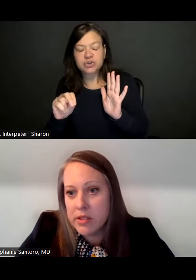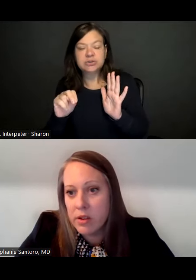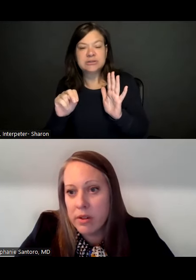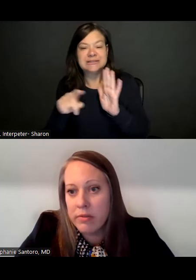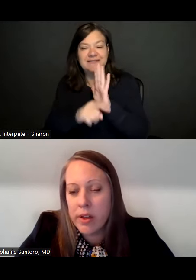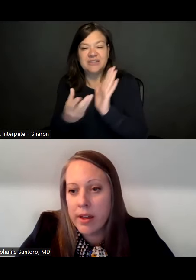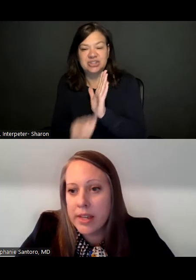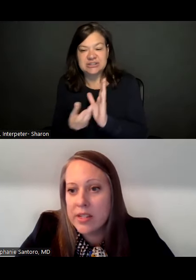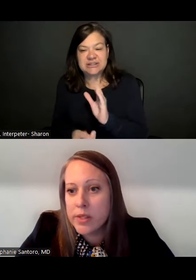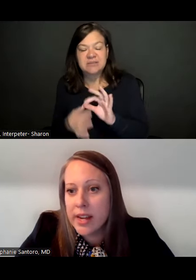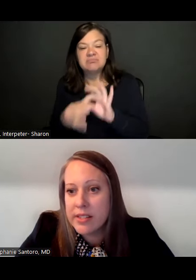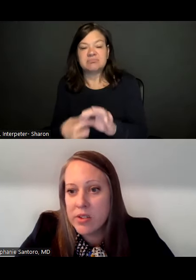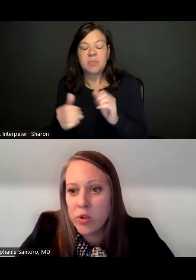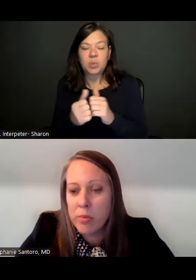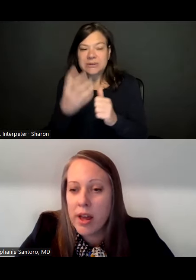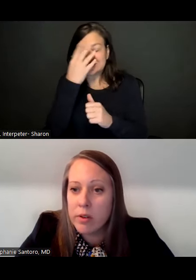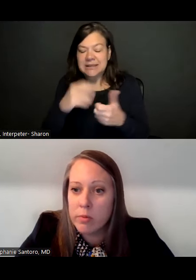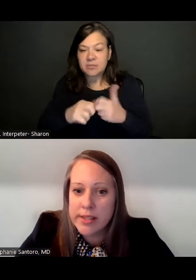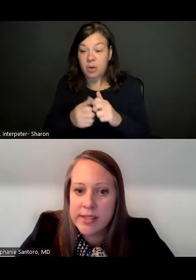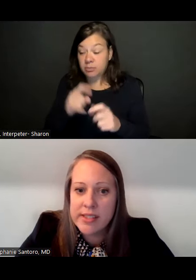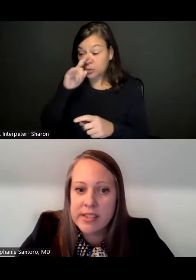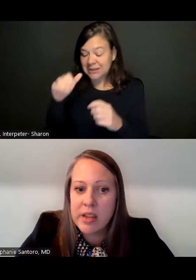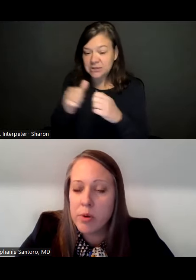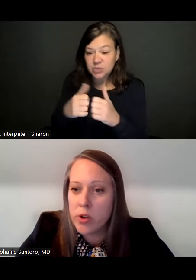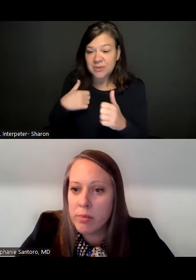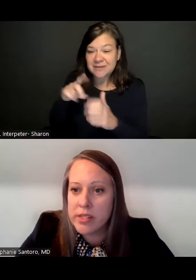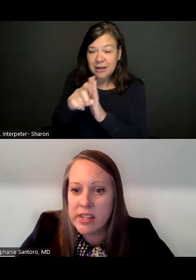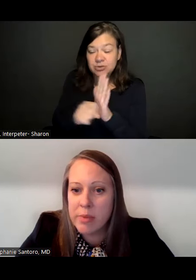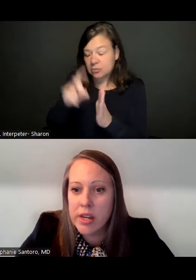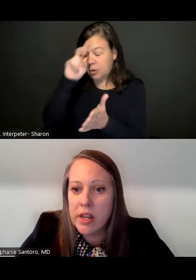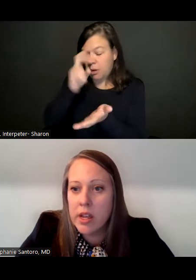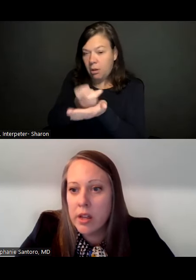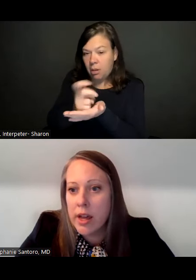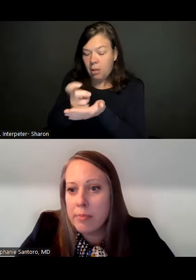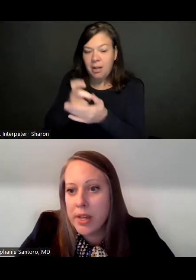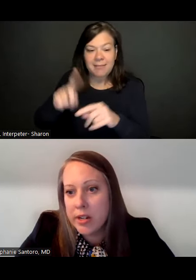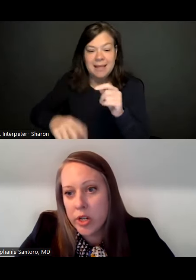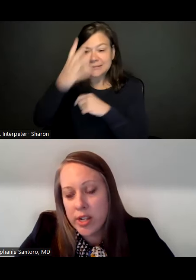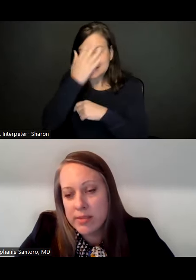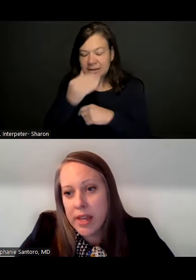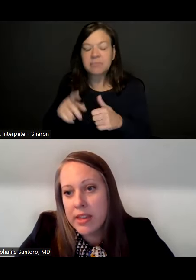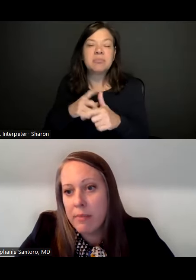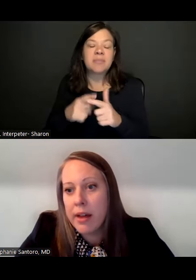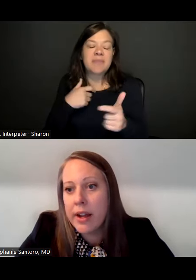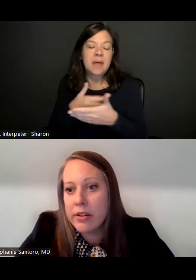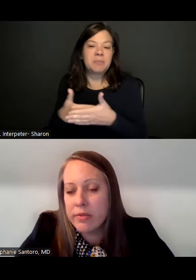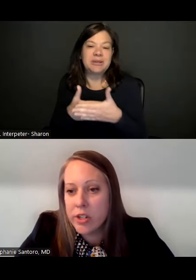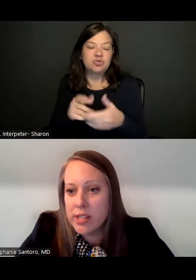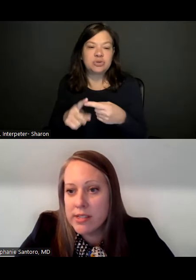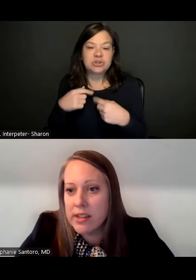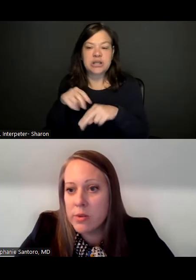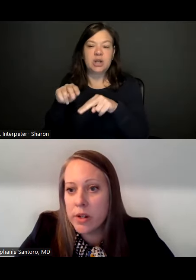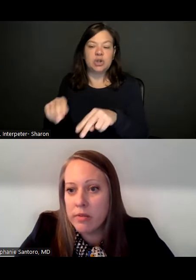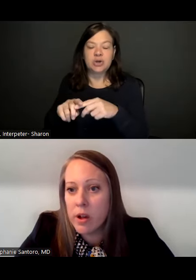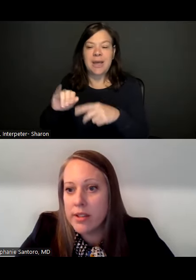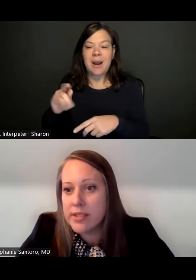problems. So if kids with Down syndrome are having restless sleep or trouble sleeping, pediatricians might think about iron